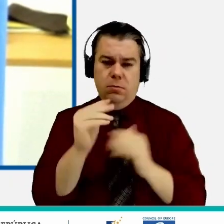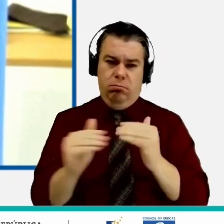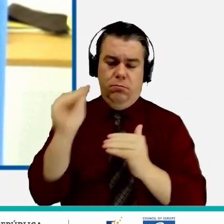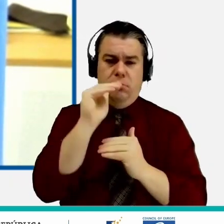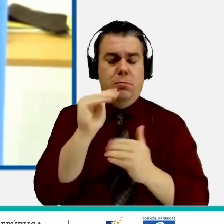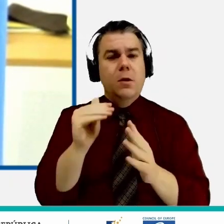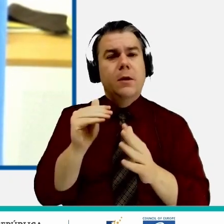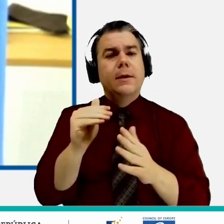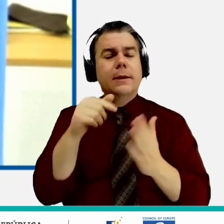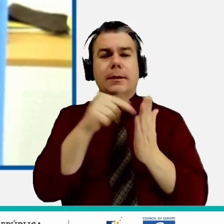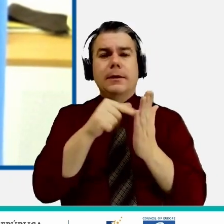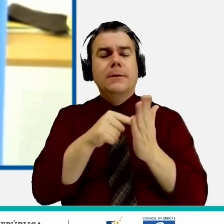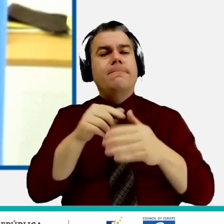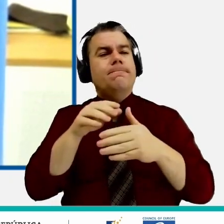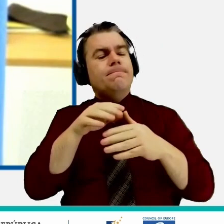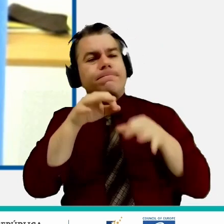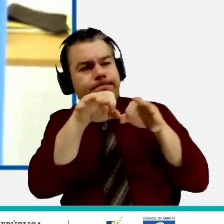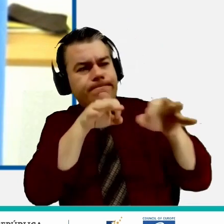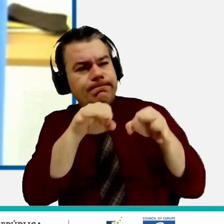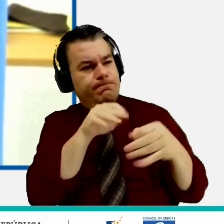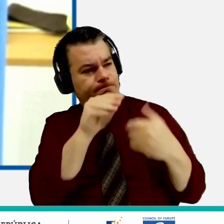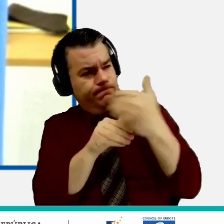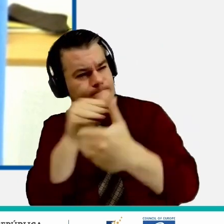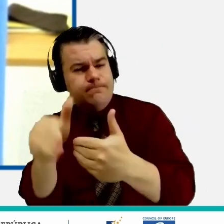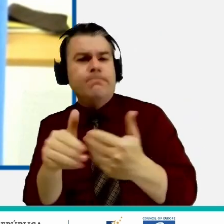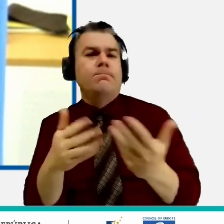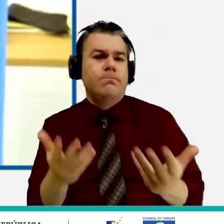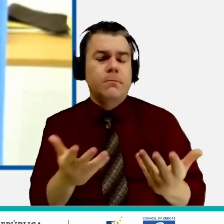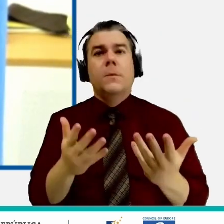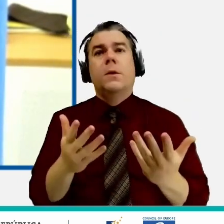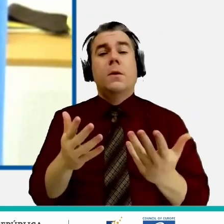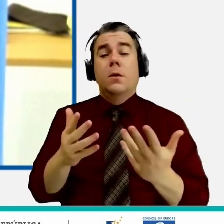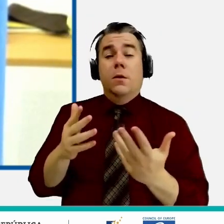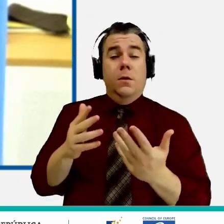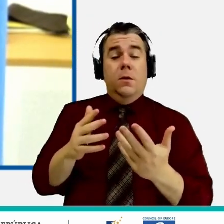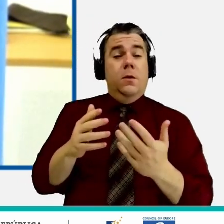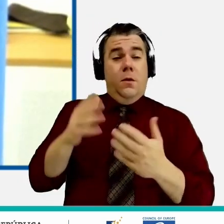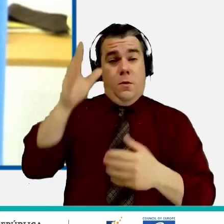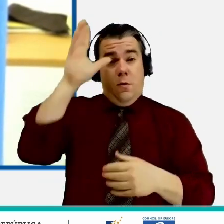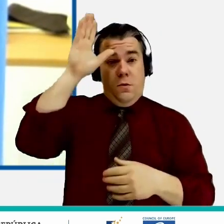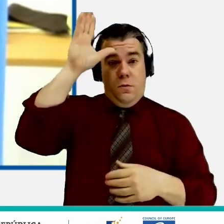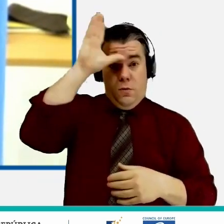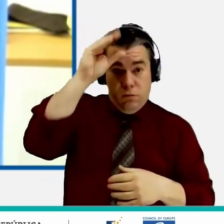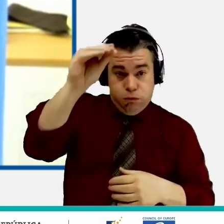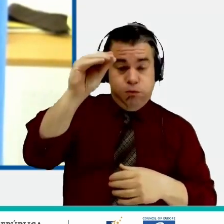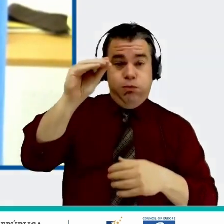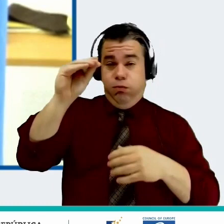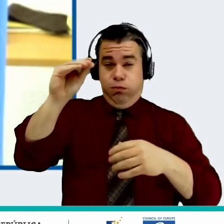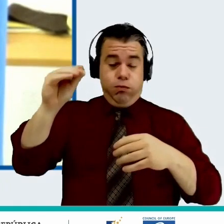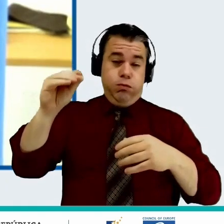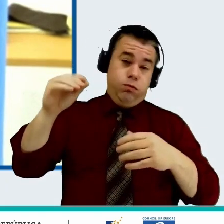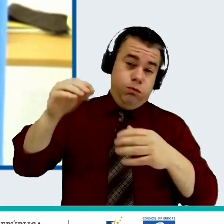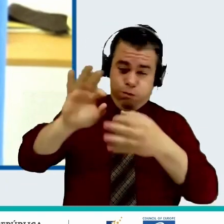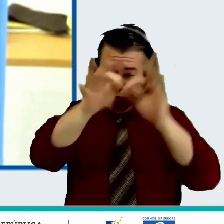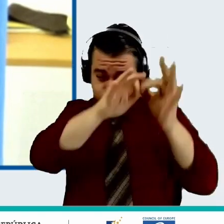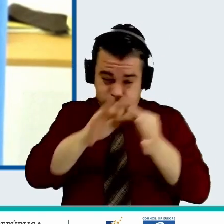guide for both for man-made and technological hazards, and specifically for addressing water-related disasters and